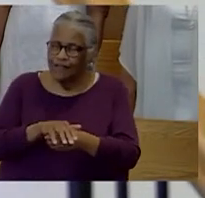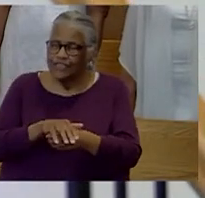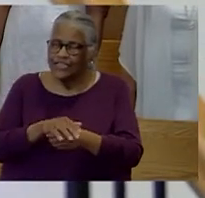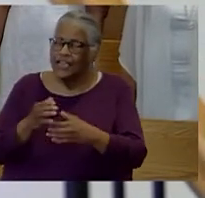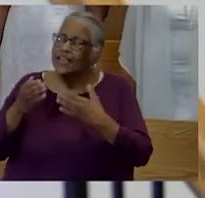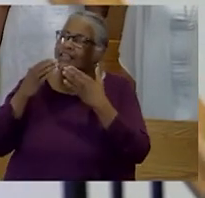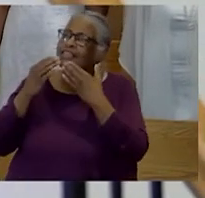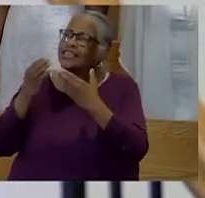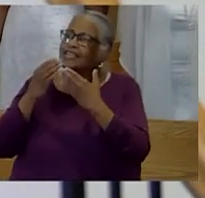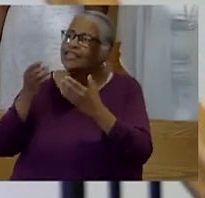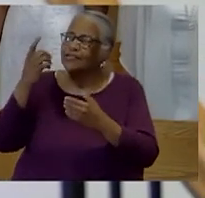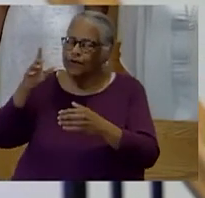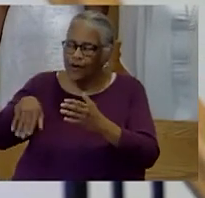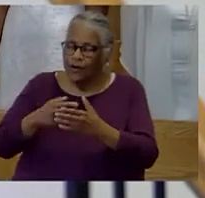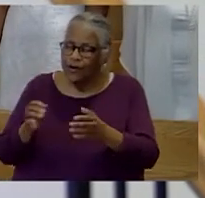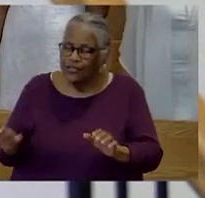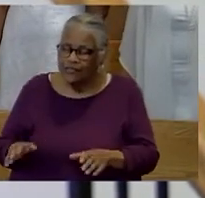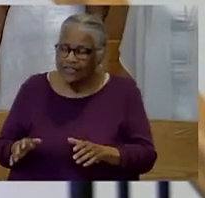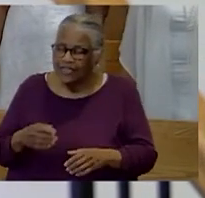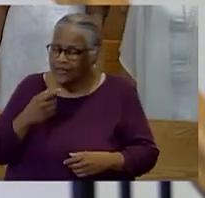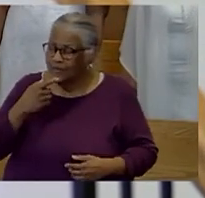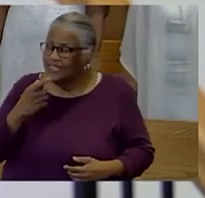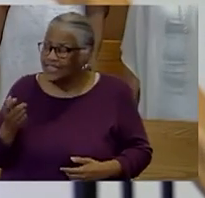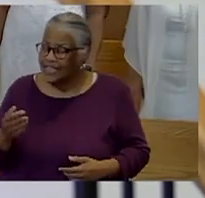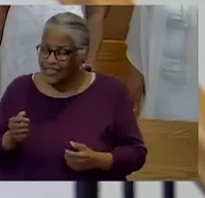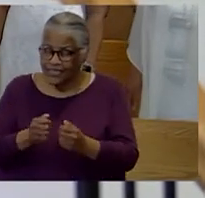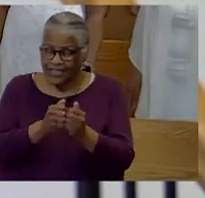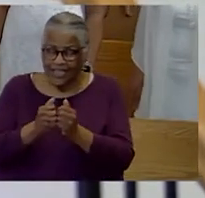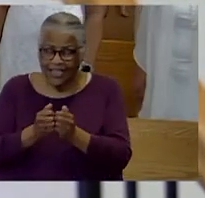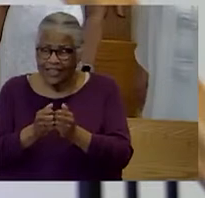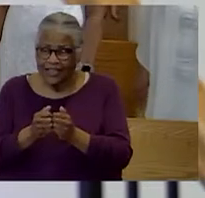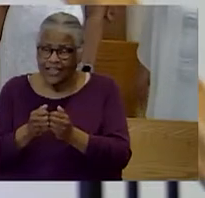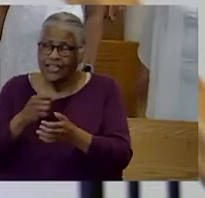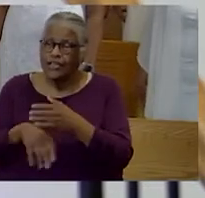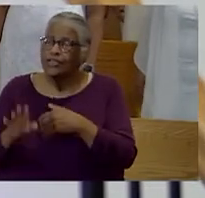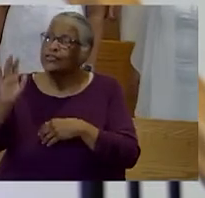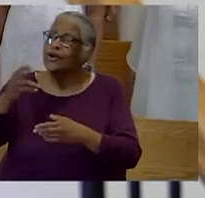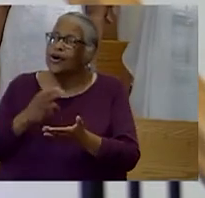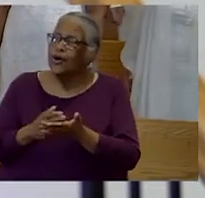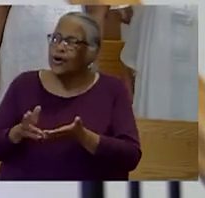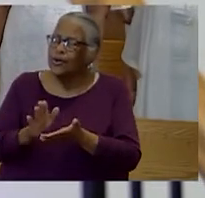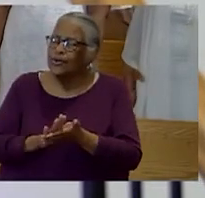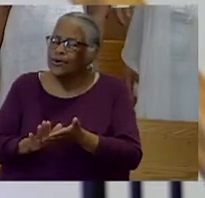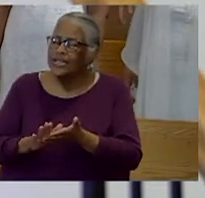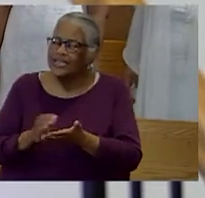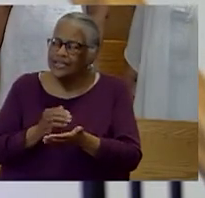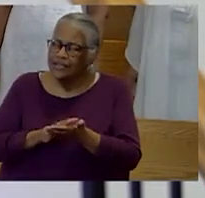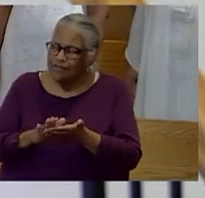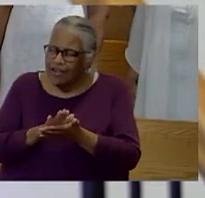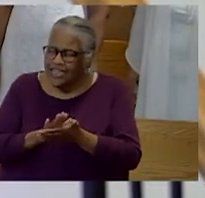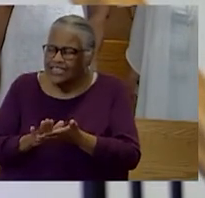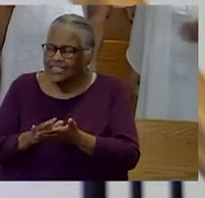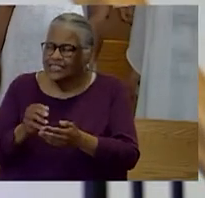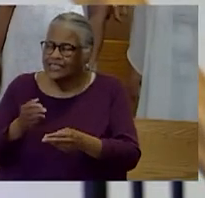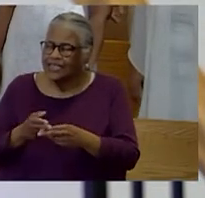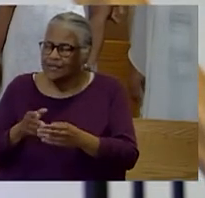you have done. And we say together in your holy and righteous name of